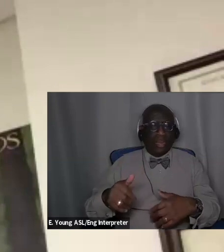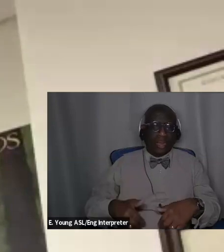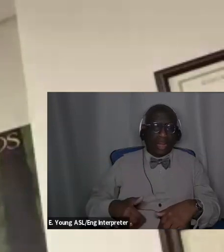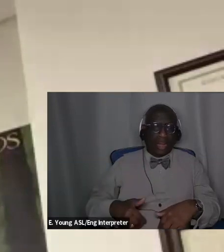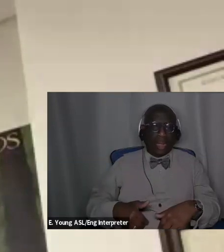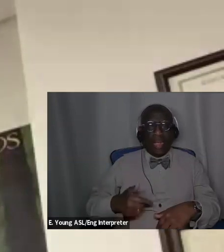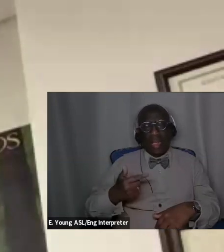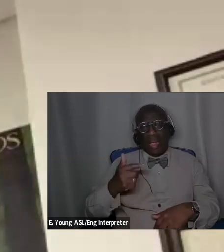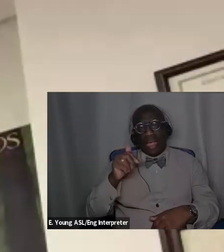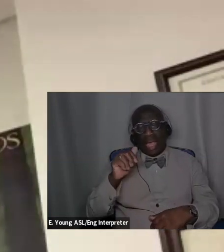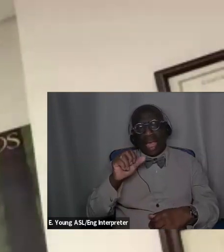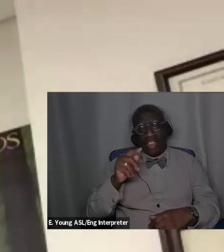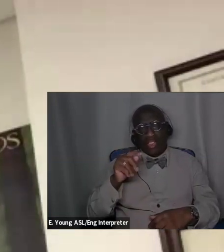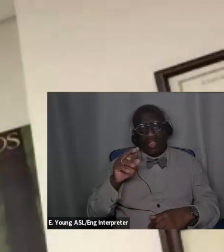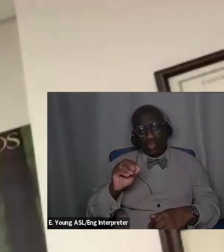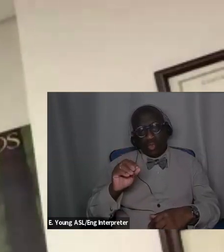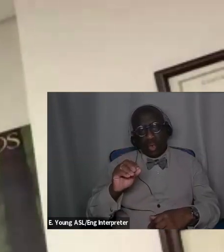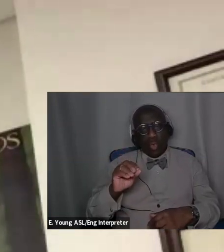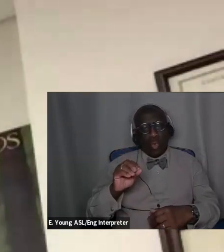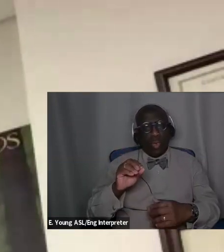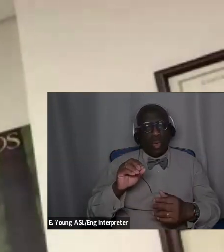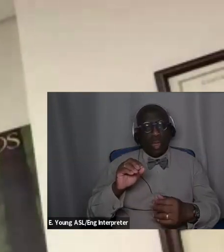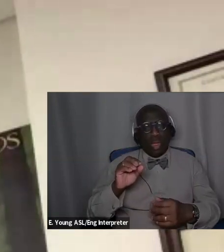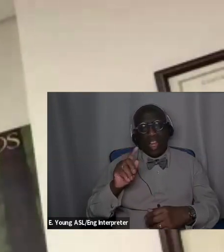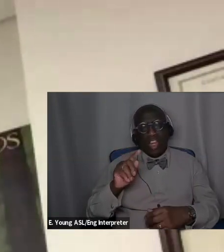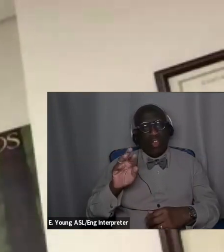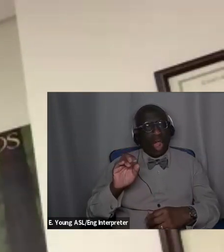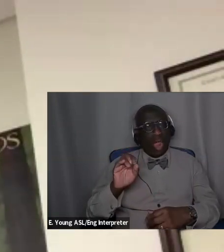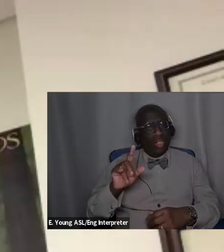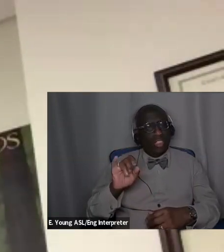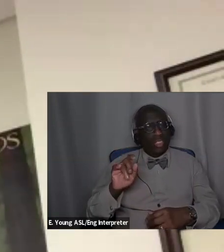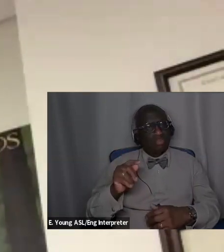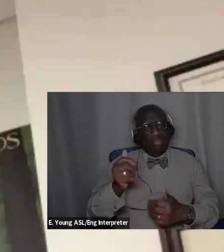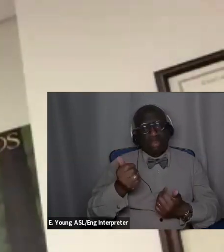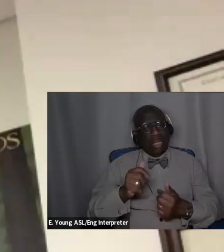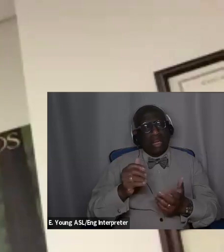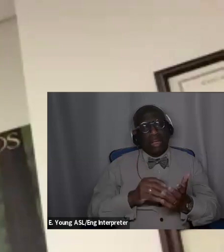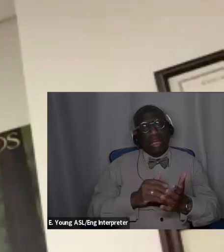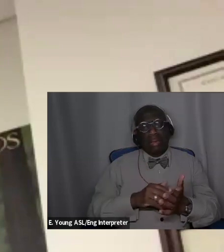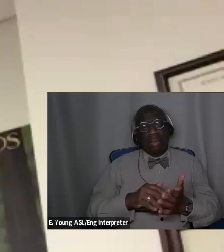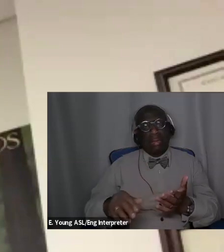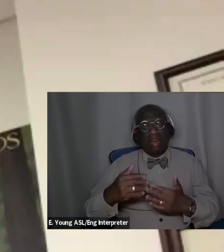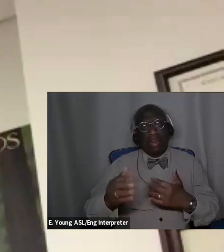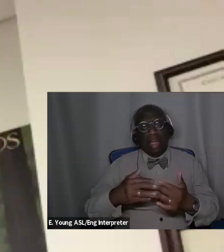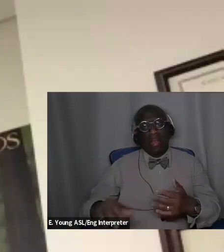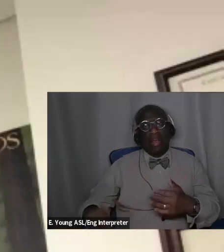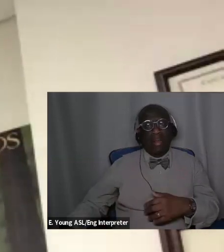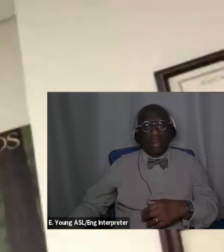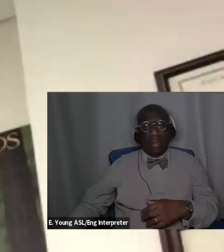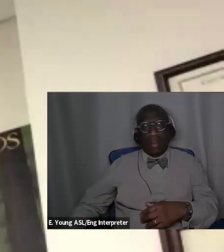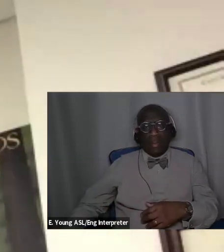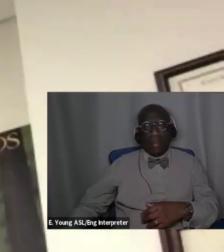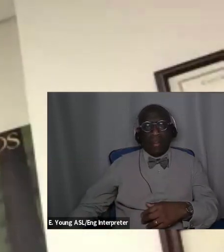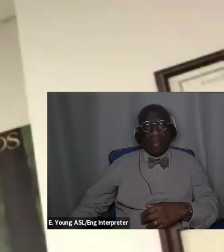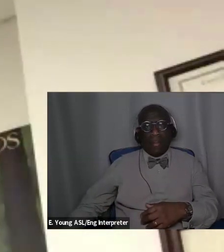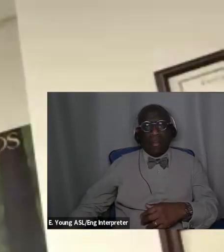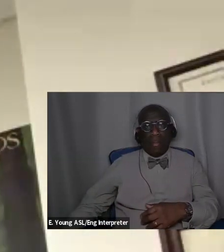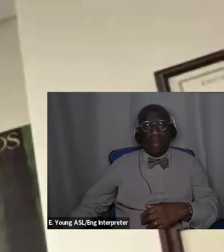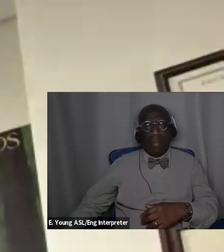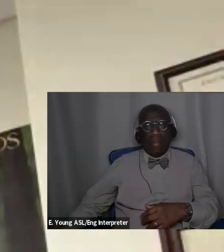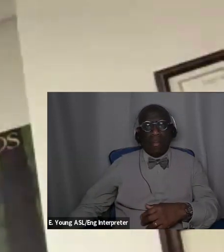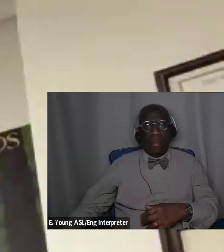gastroenterologist. It really doesn't matter. It just has to be any doctor that will